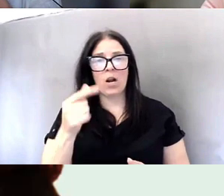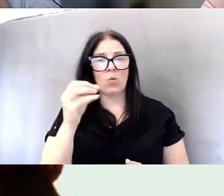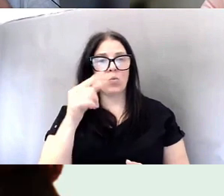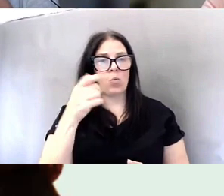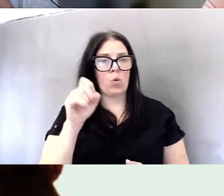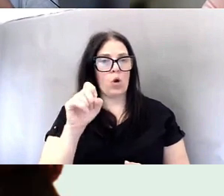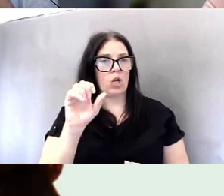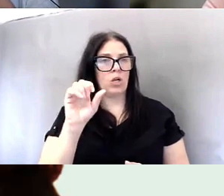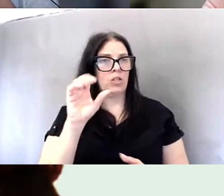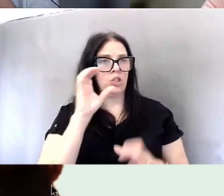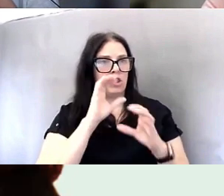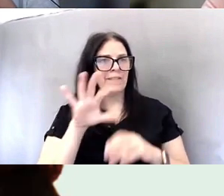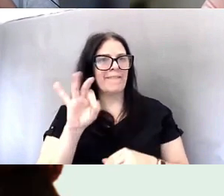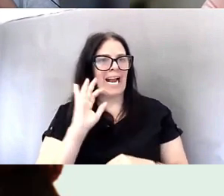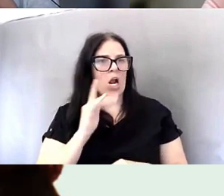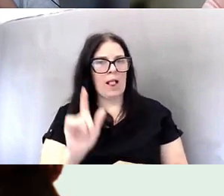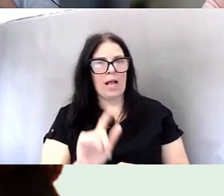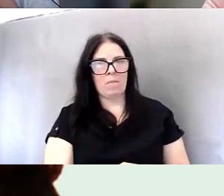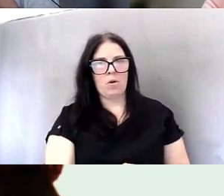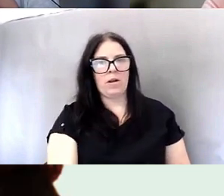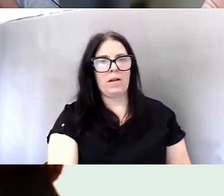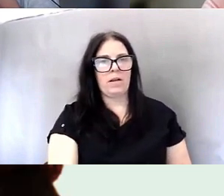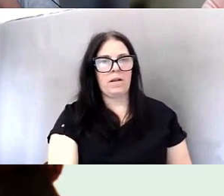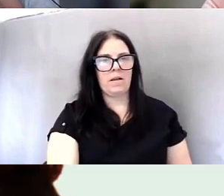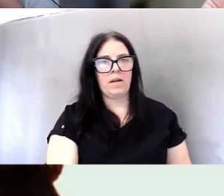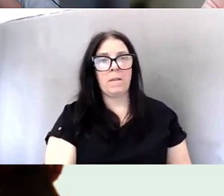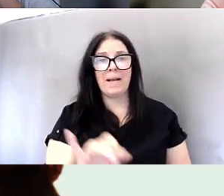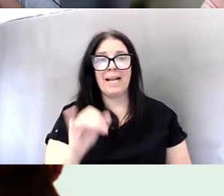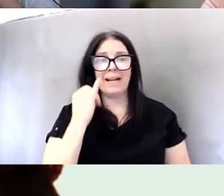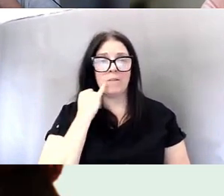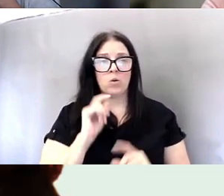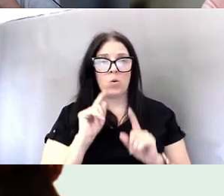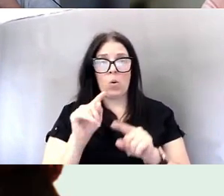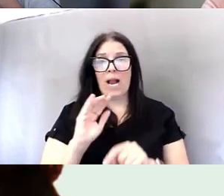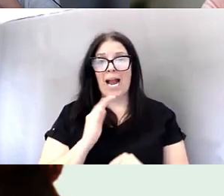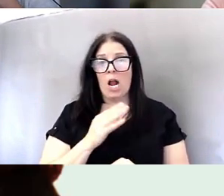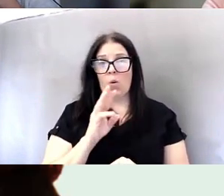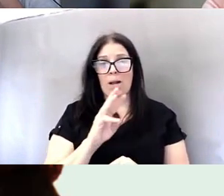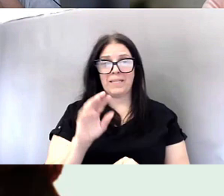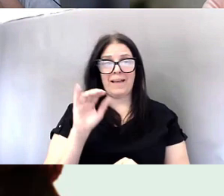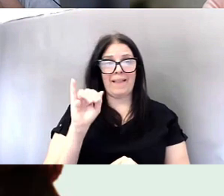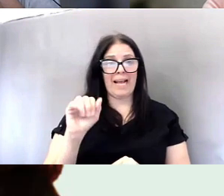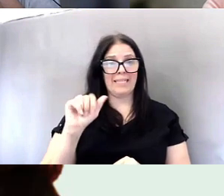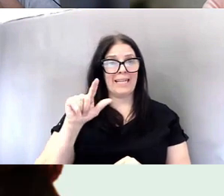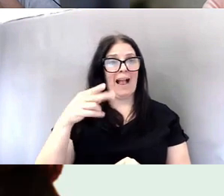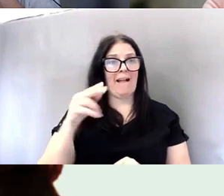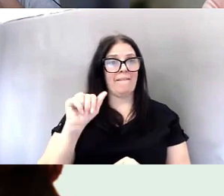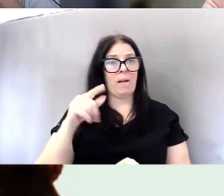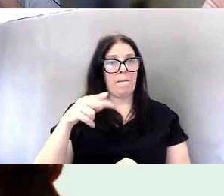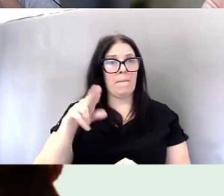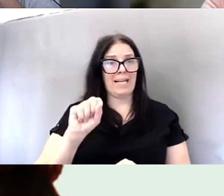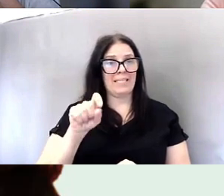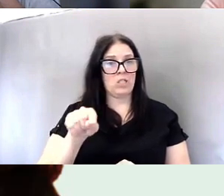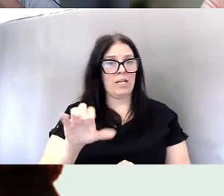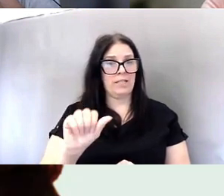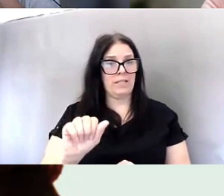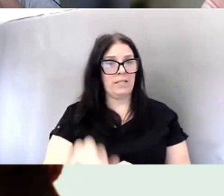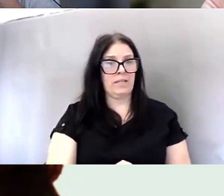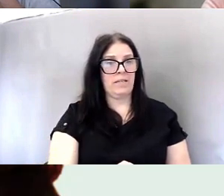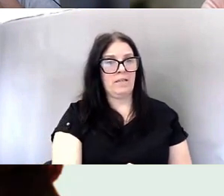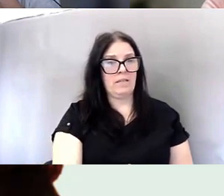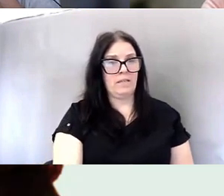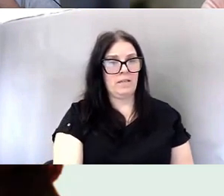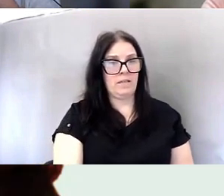library. But if you go to our website, which is alphaplus.ca, under technology